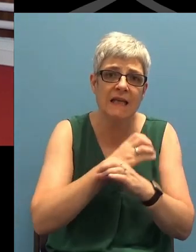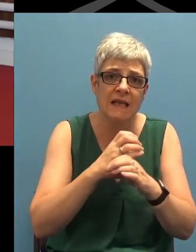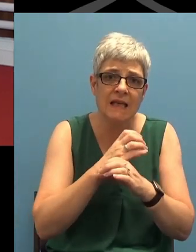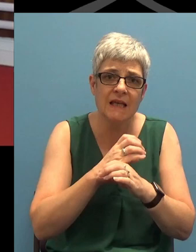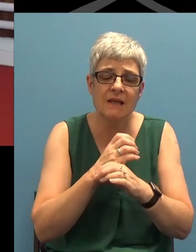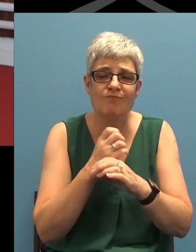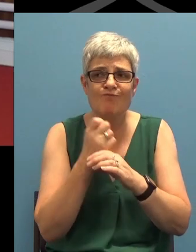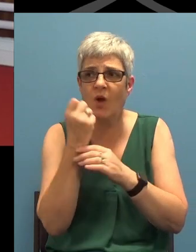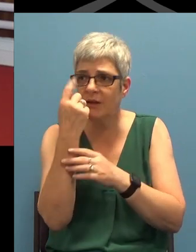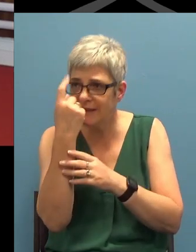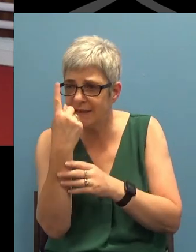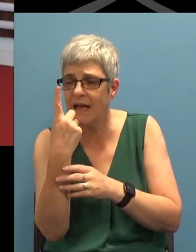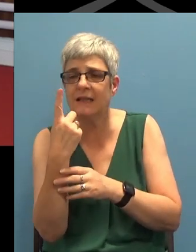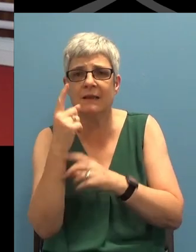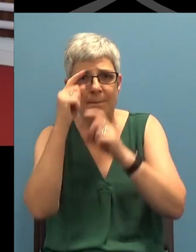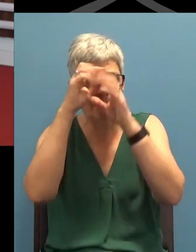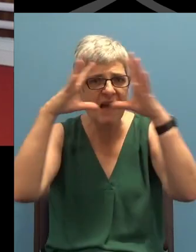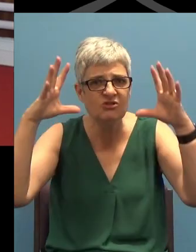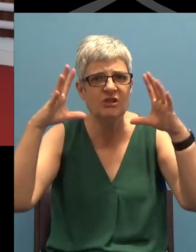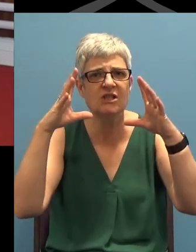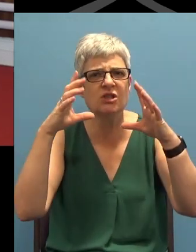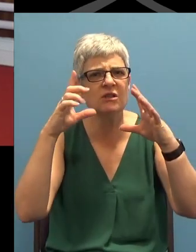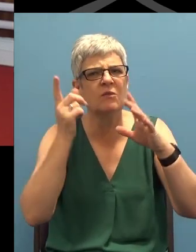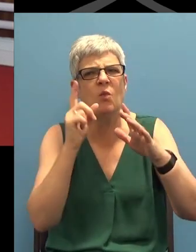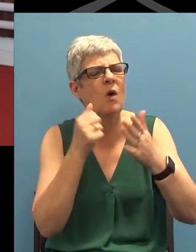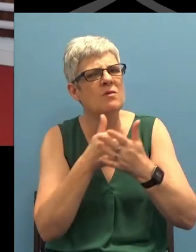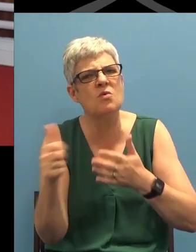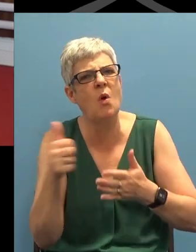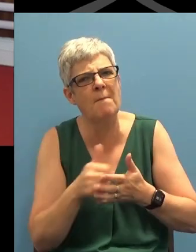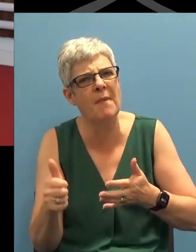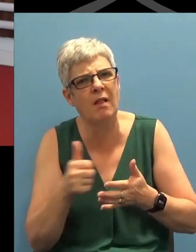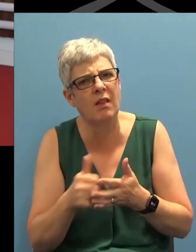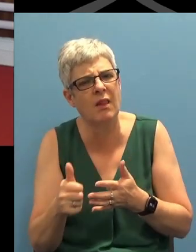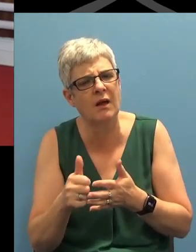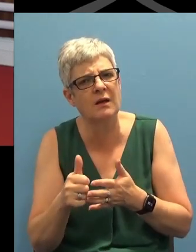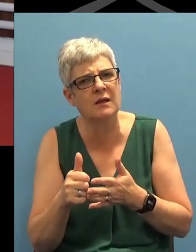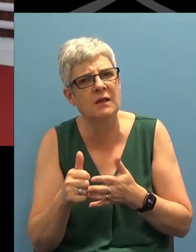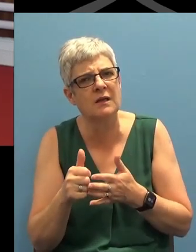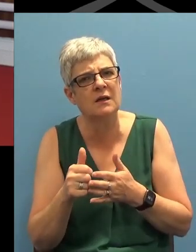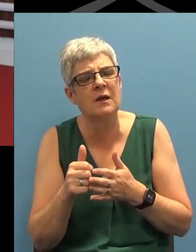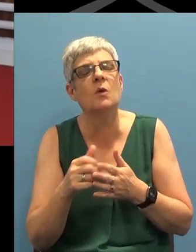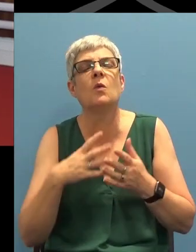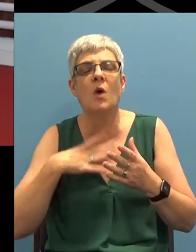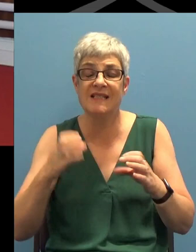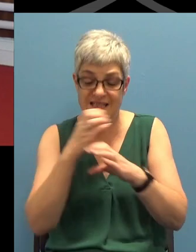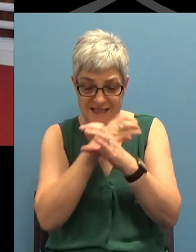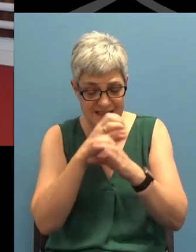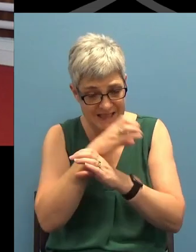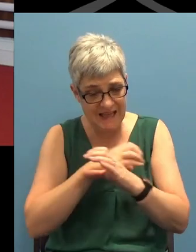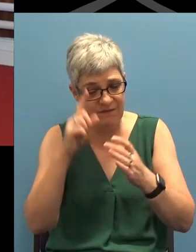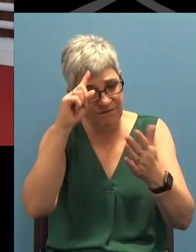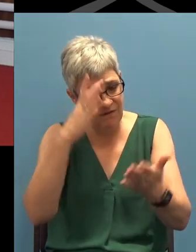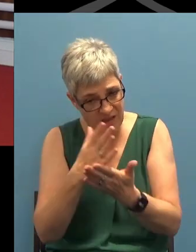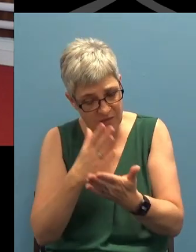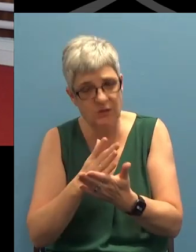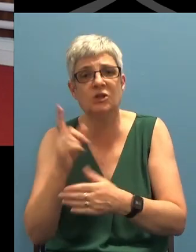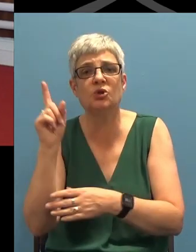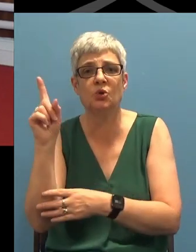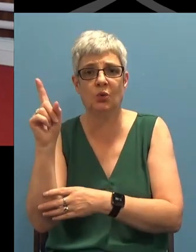our understanding or our imagination of what is normal, so much as we seek faithfulness to